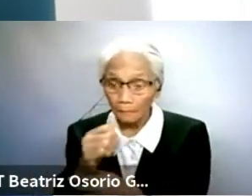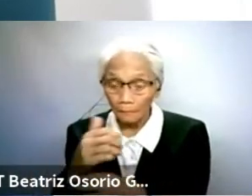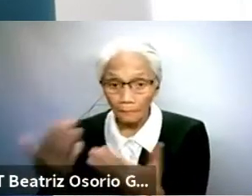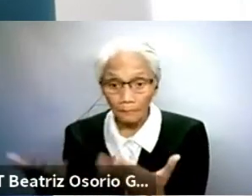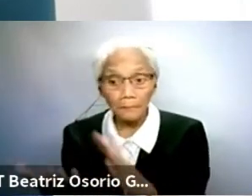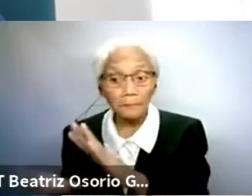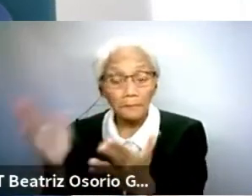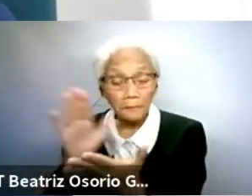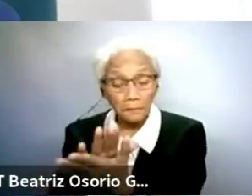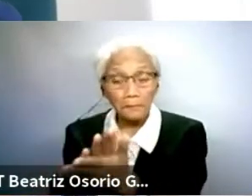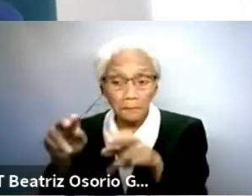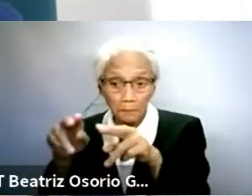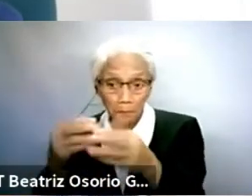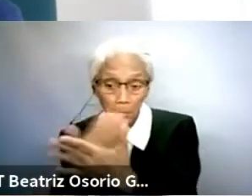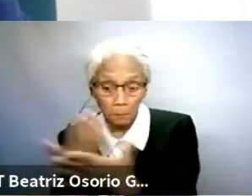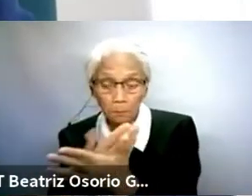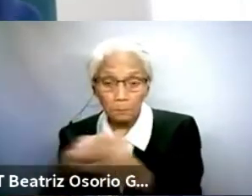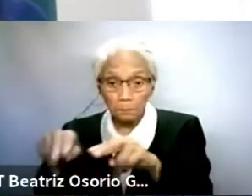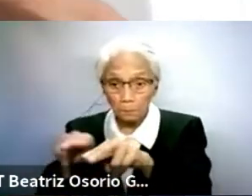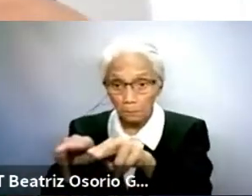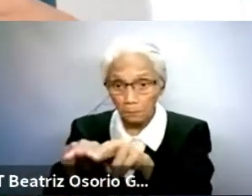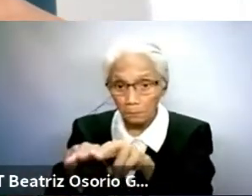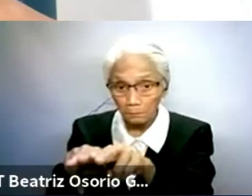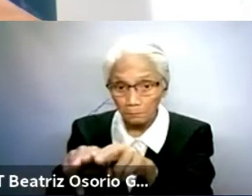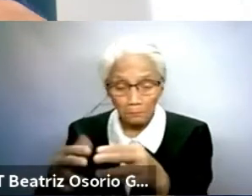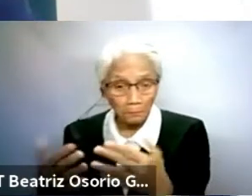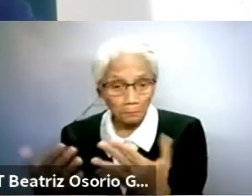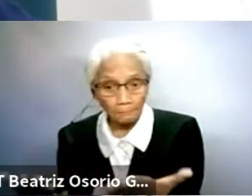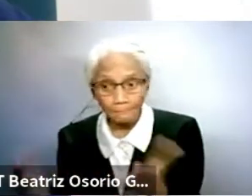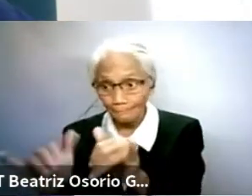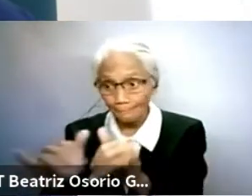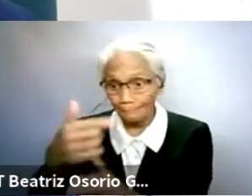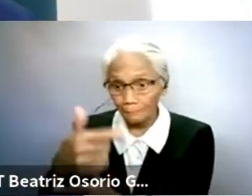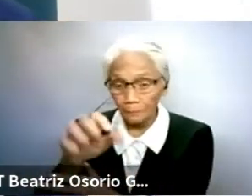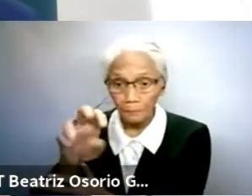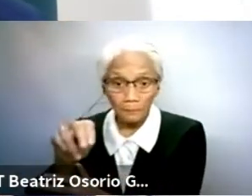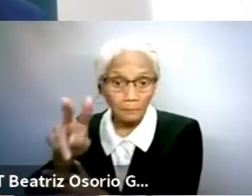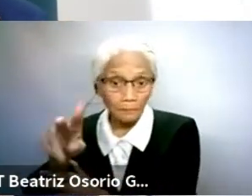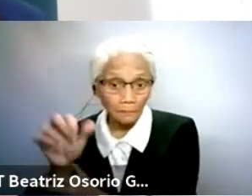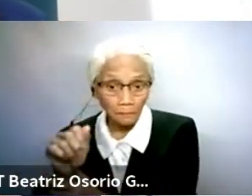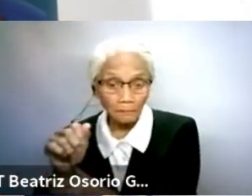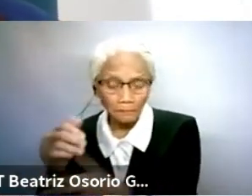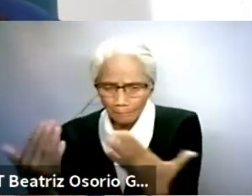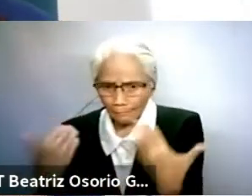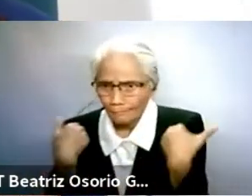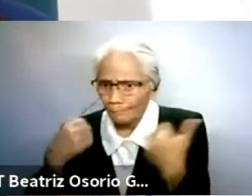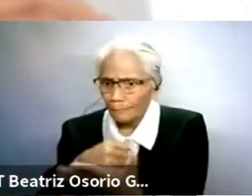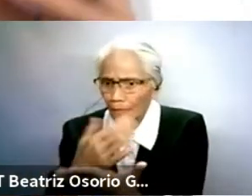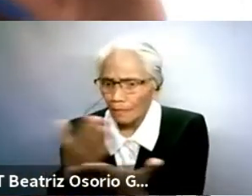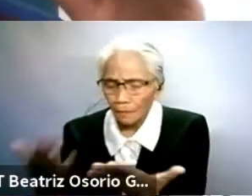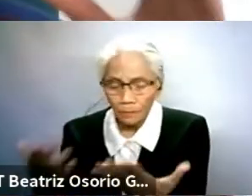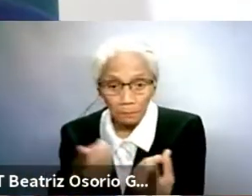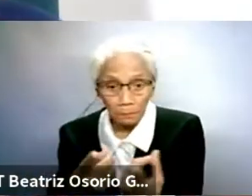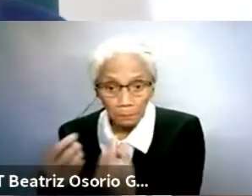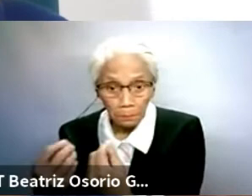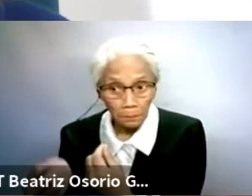new normal. So I think there's another lever which has to do with how you frame